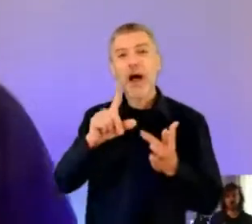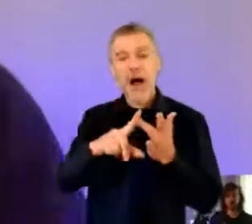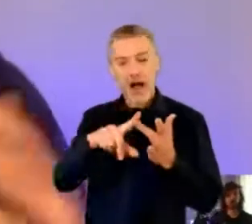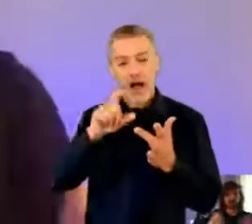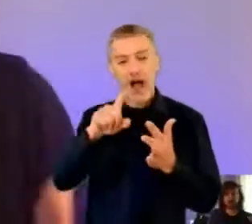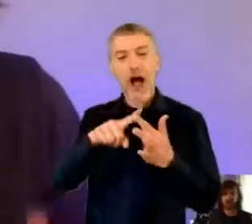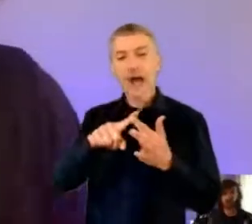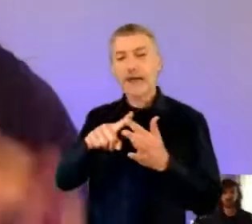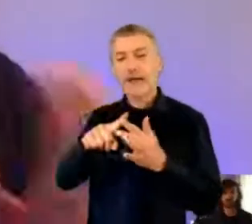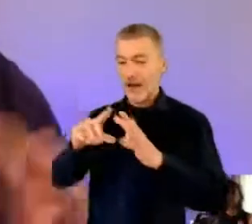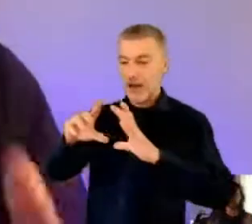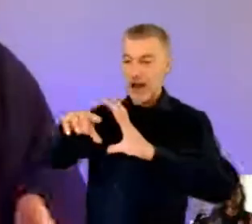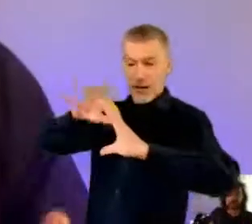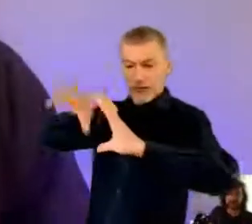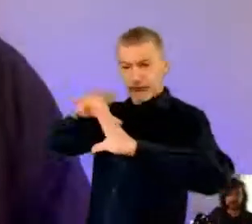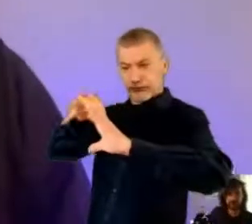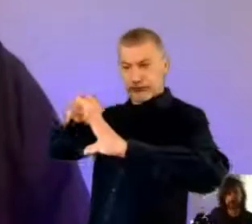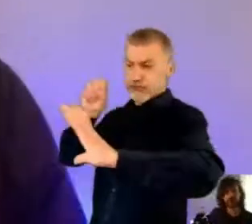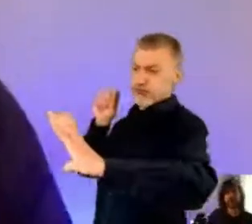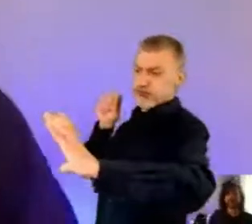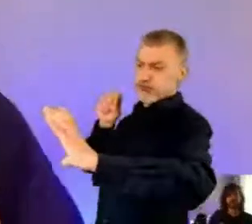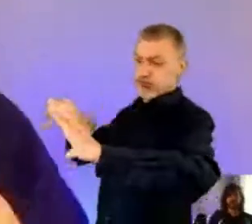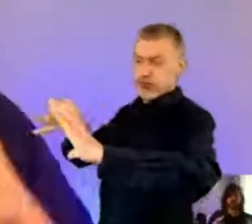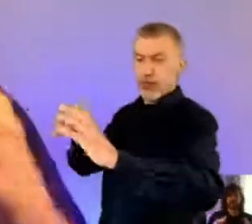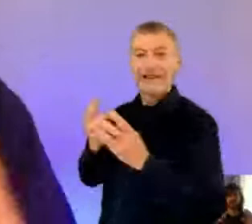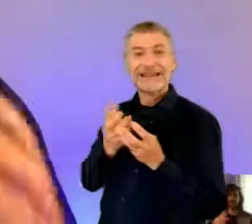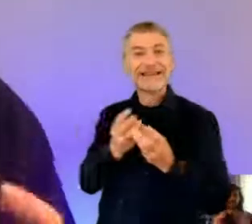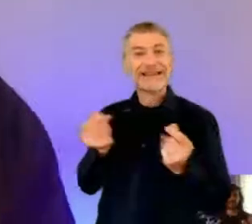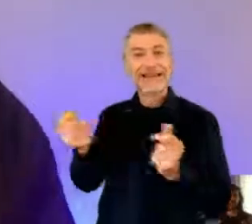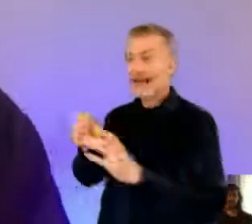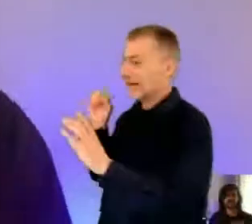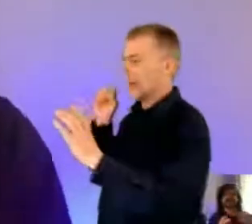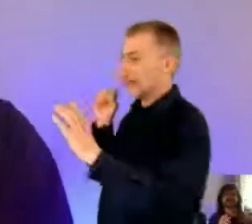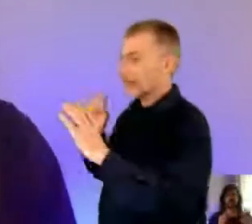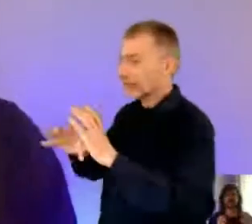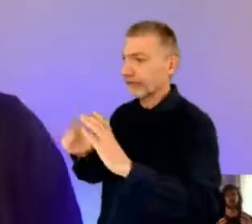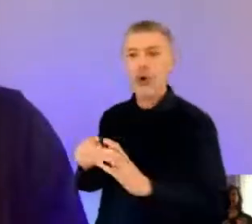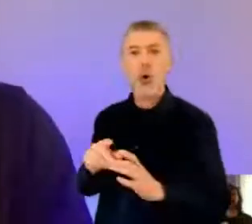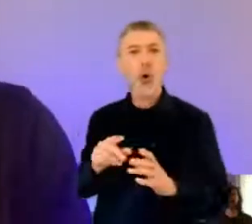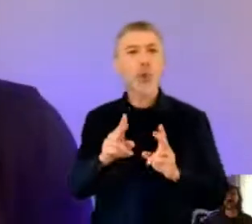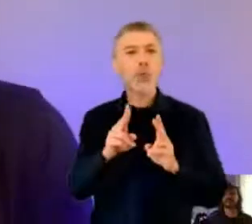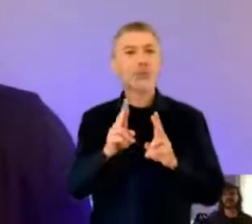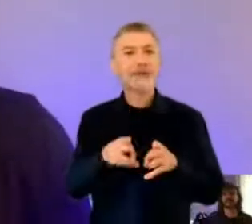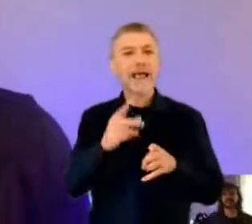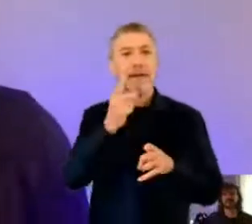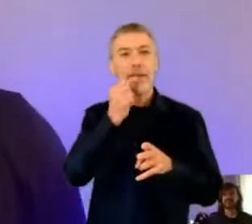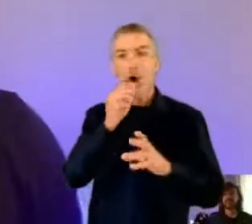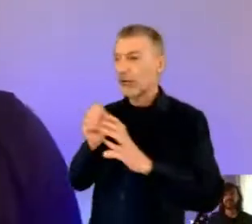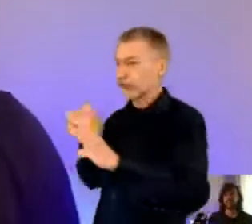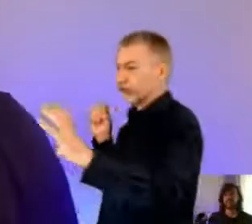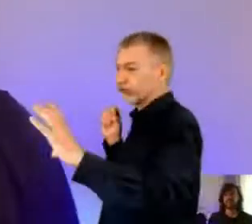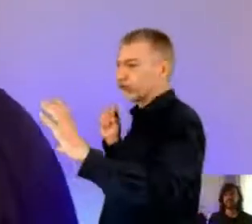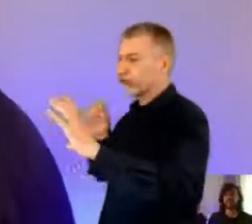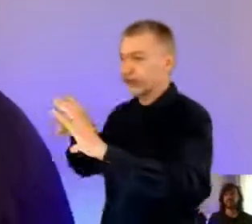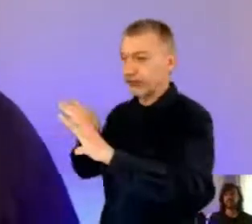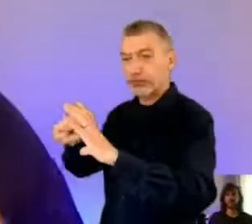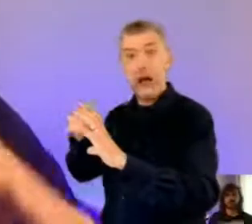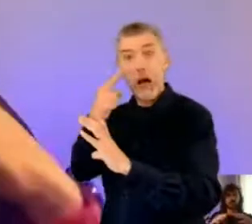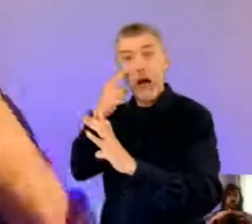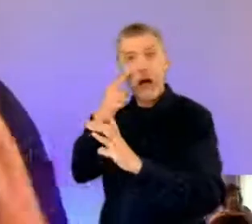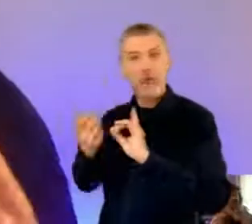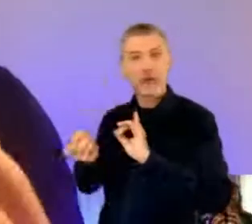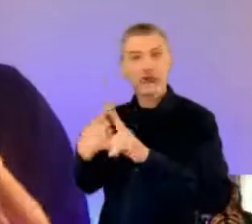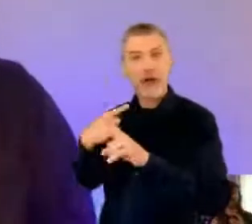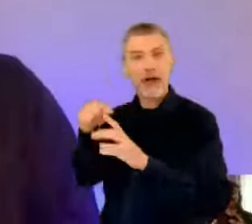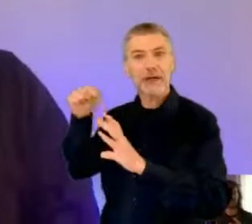even, you know, even birds, not live birds, obviously, into the engine to see how it reacts. I think, you know, what we do